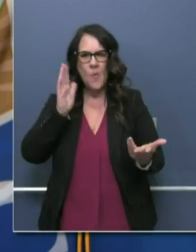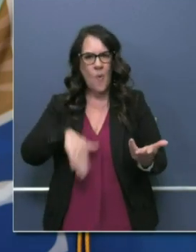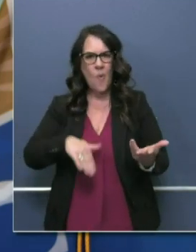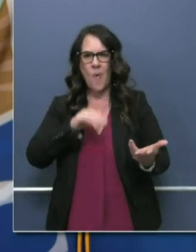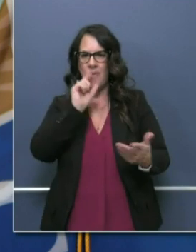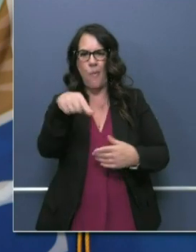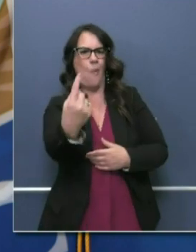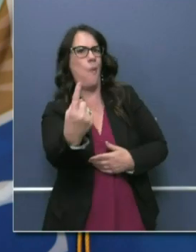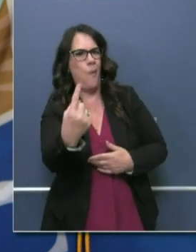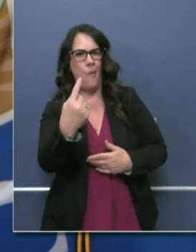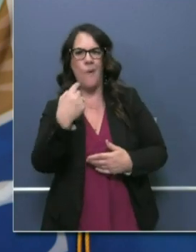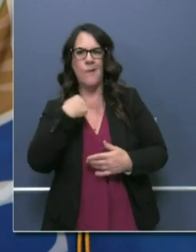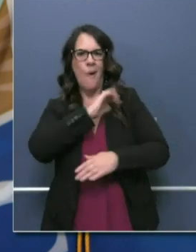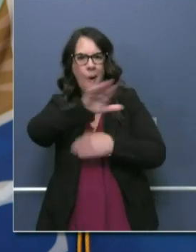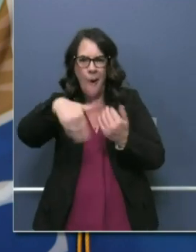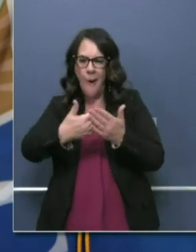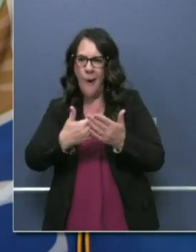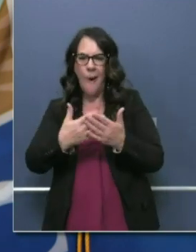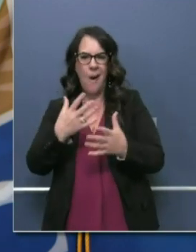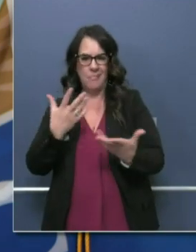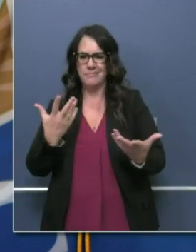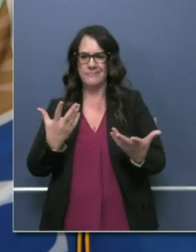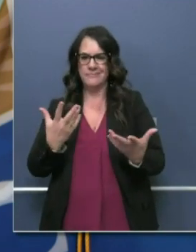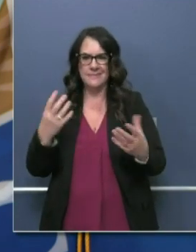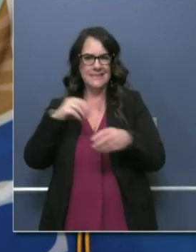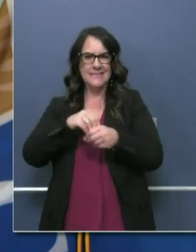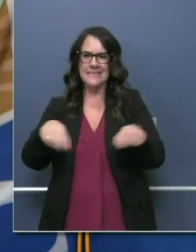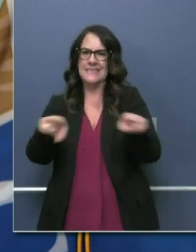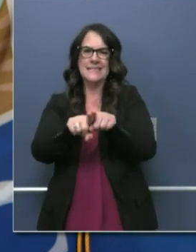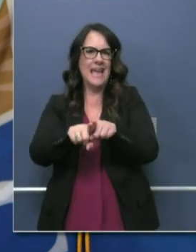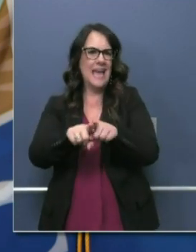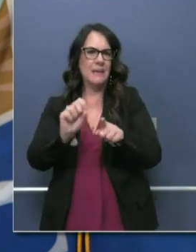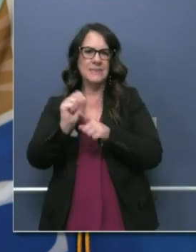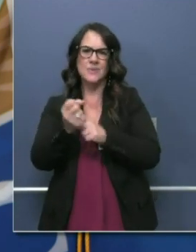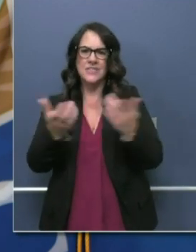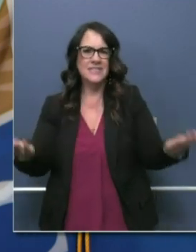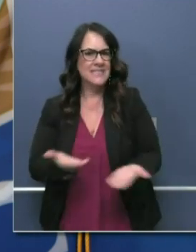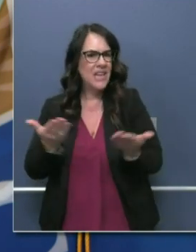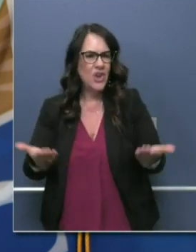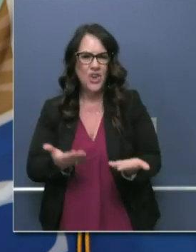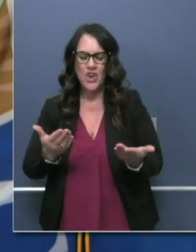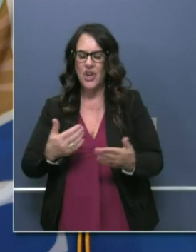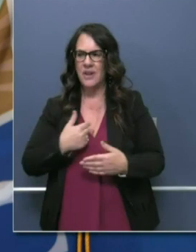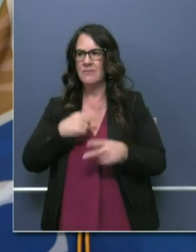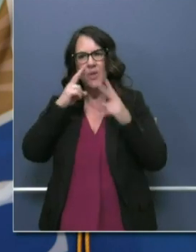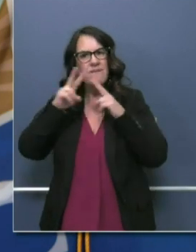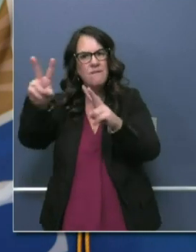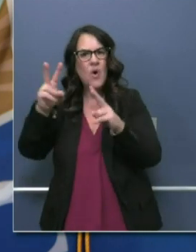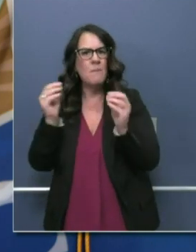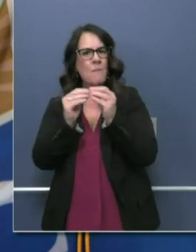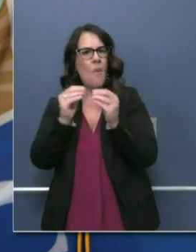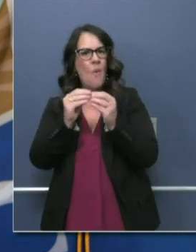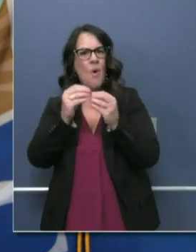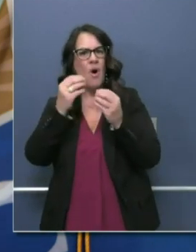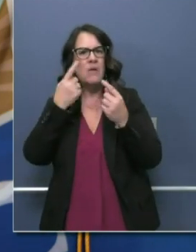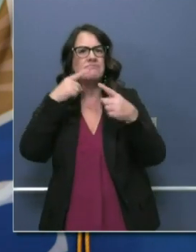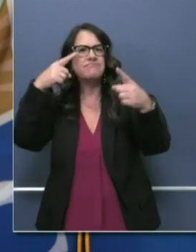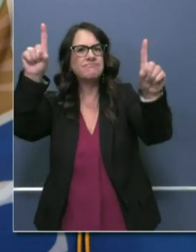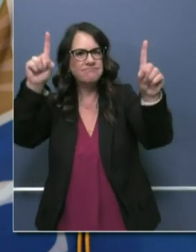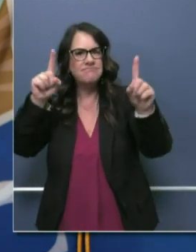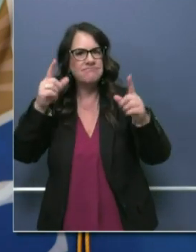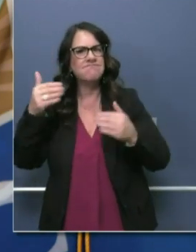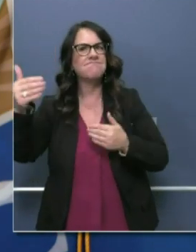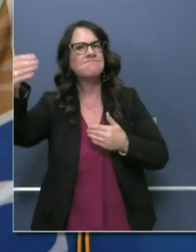in this together and could go a lot farther together in that collaborative spirit. We look forward to making similar announcements in next